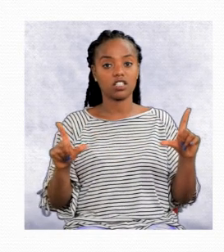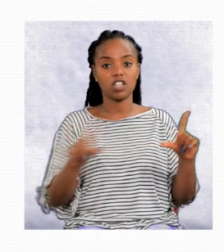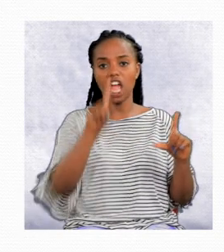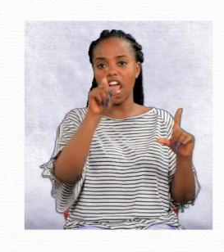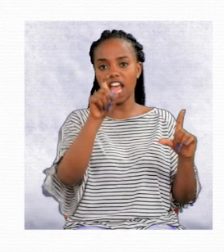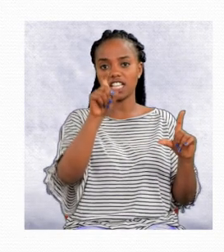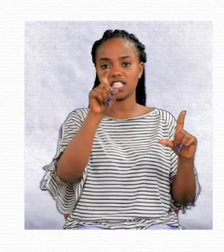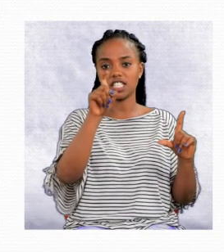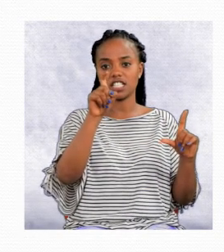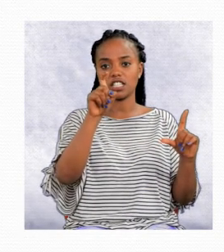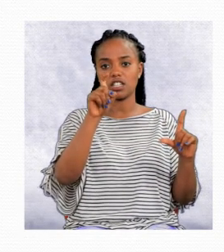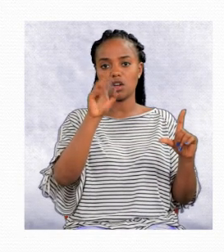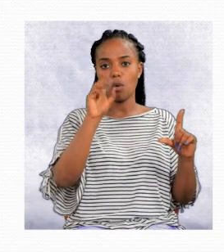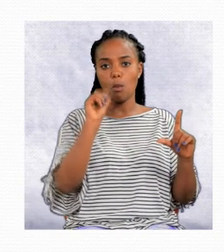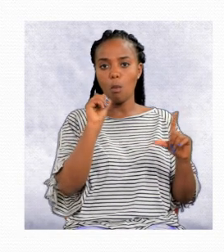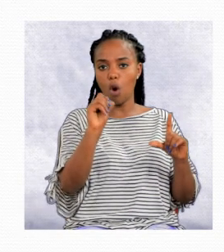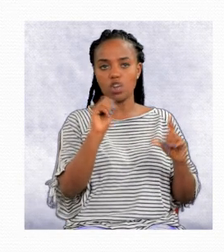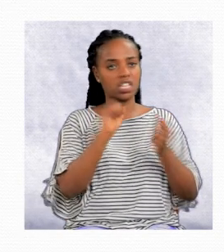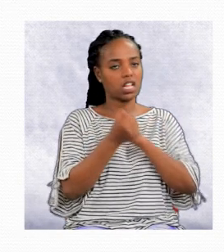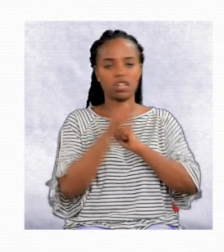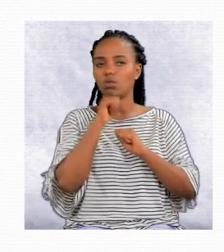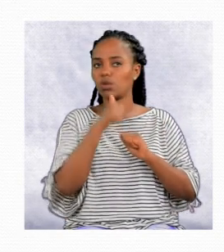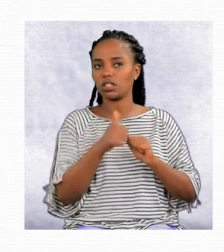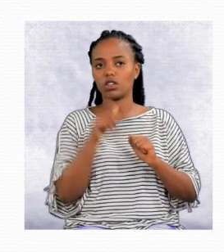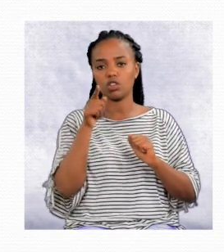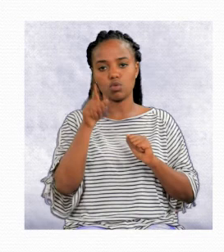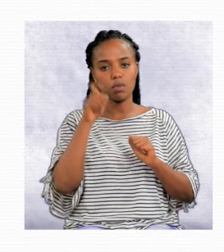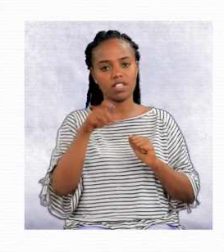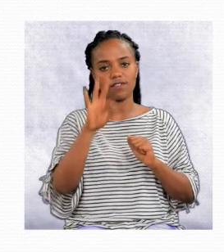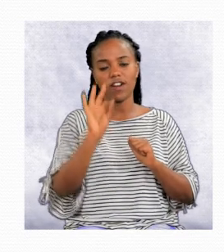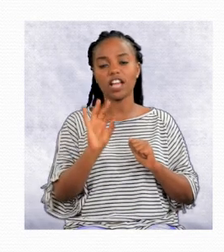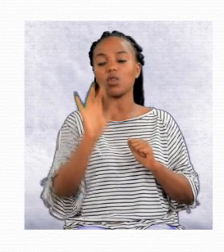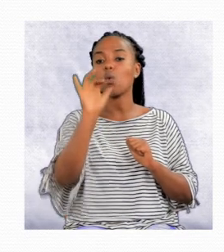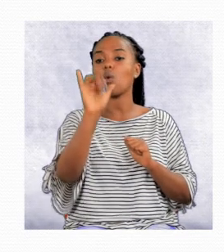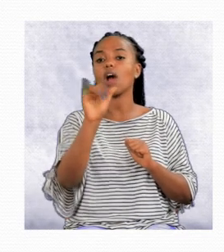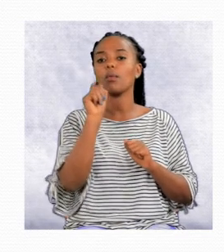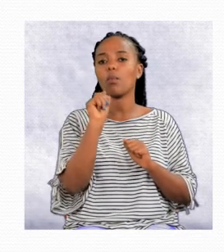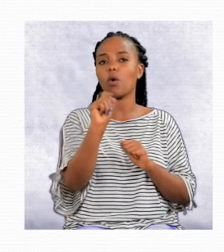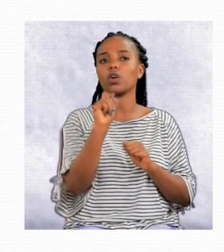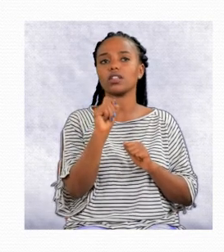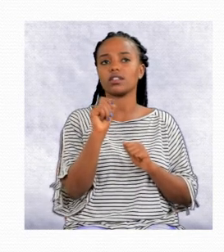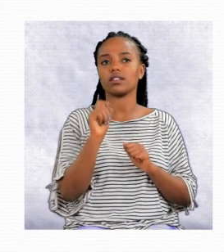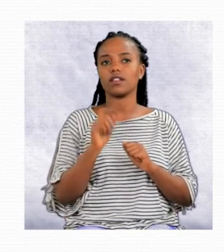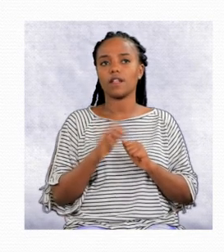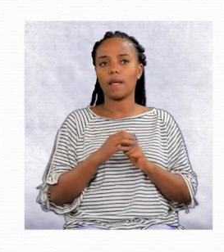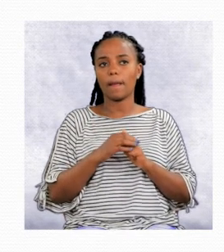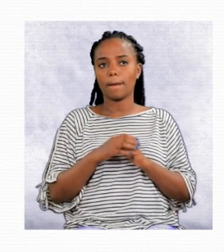x coordinate do not change. You need to find y coordinate.